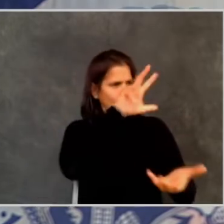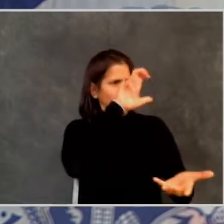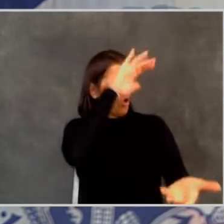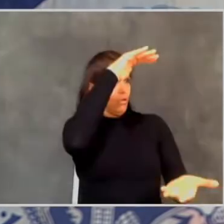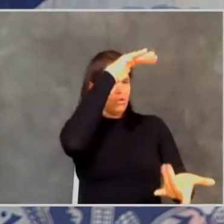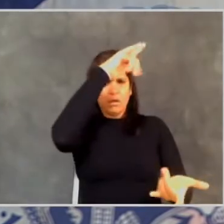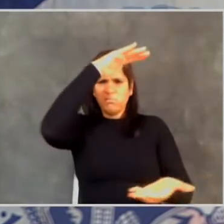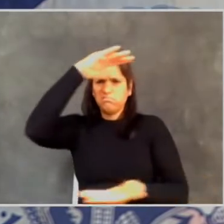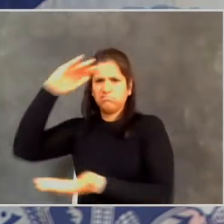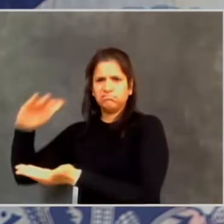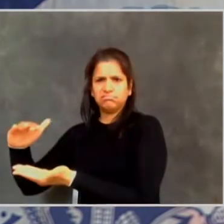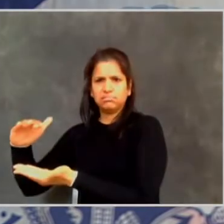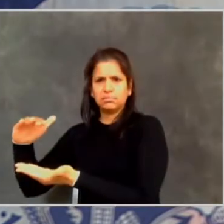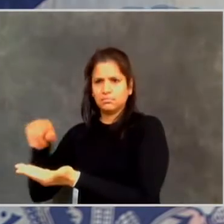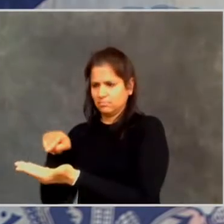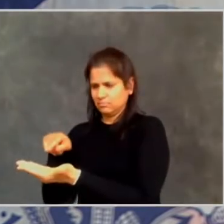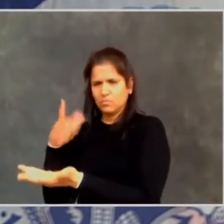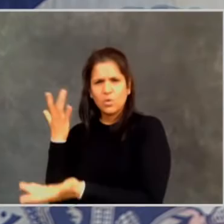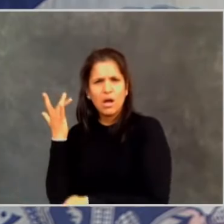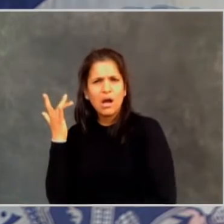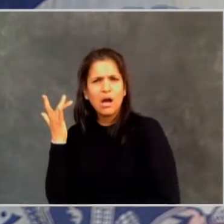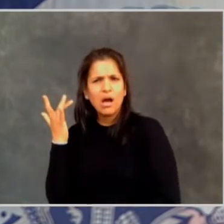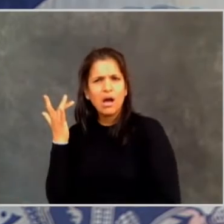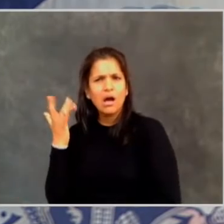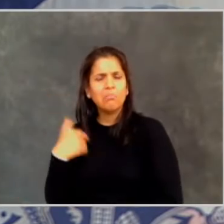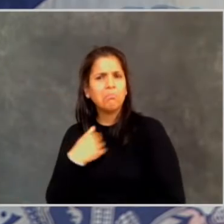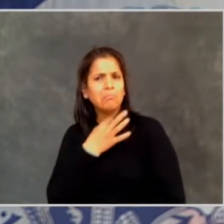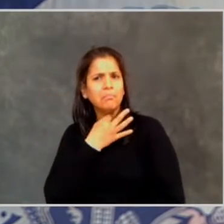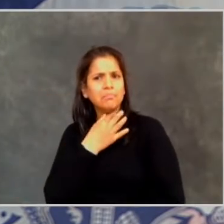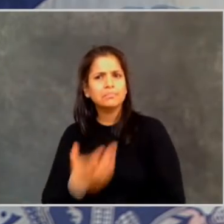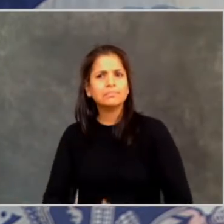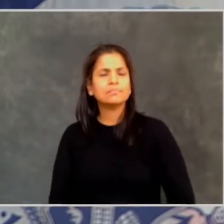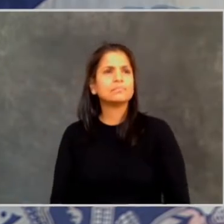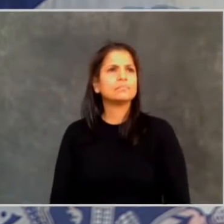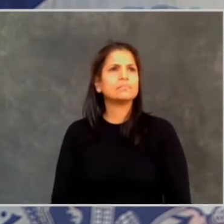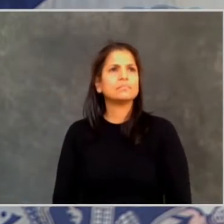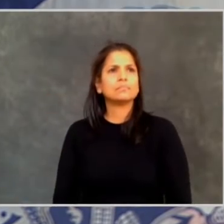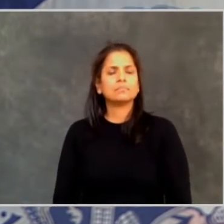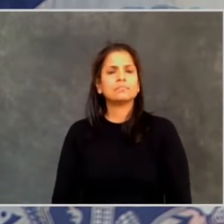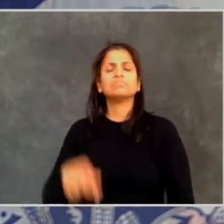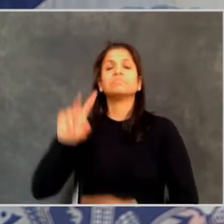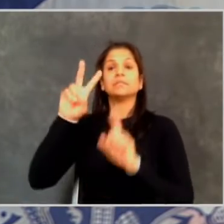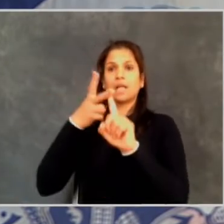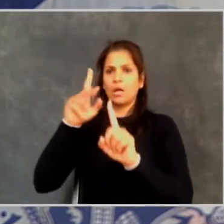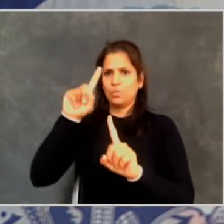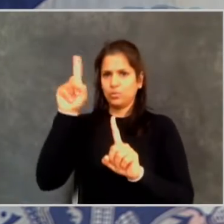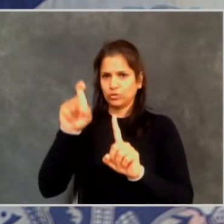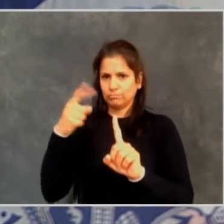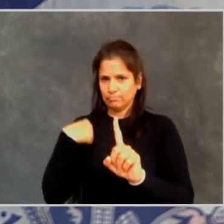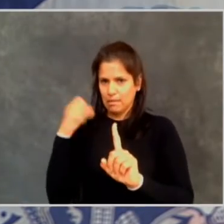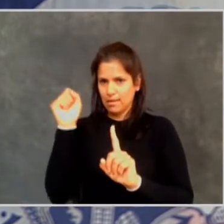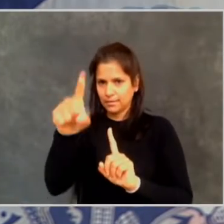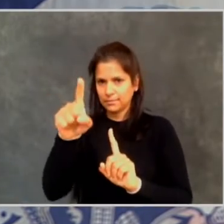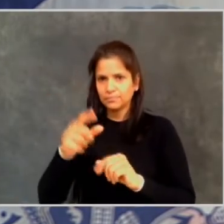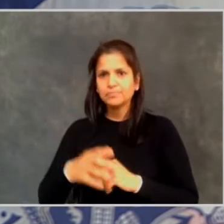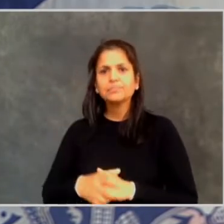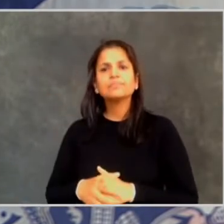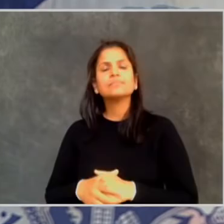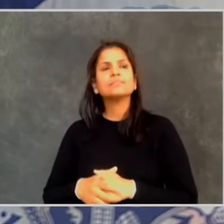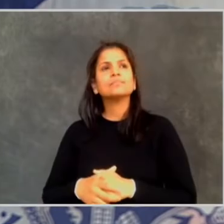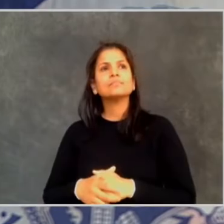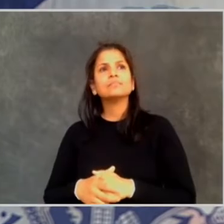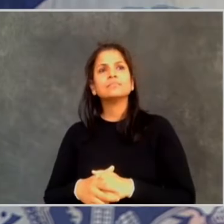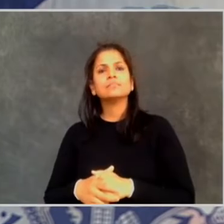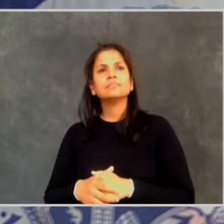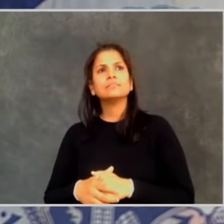that the statistics for folks dying at home, which are overwhelmingly being driven by